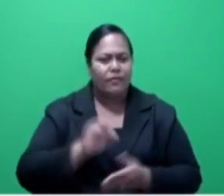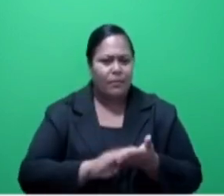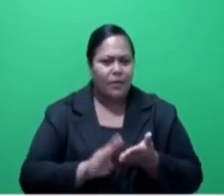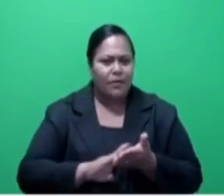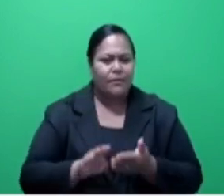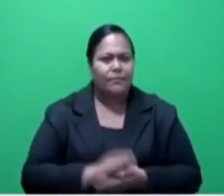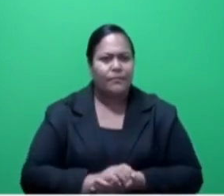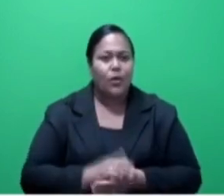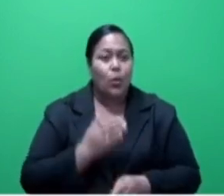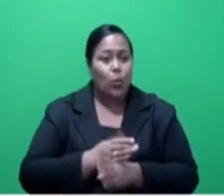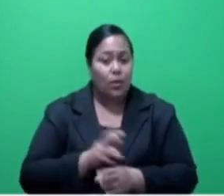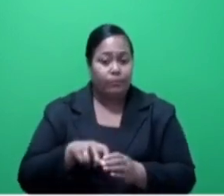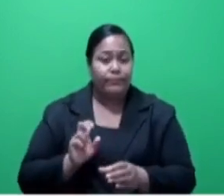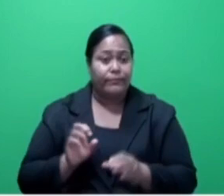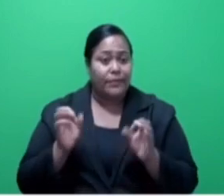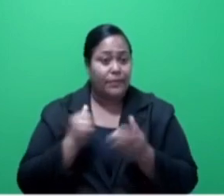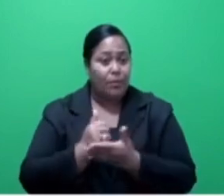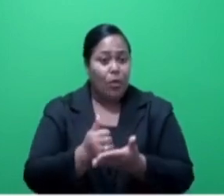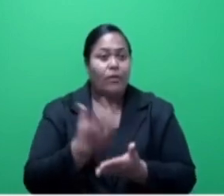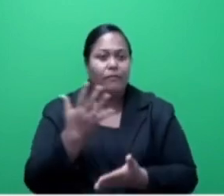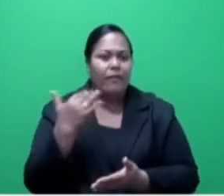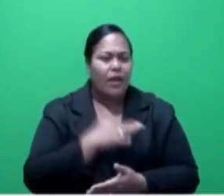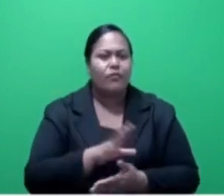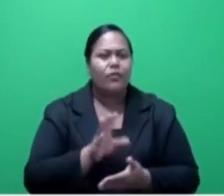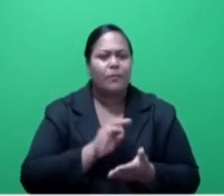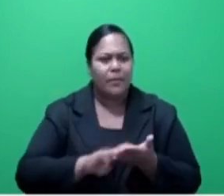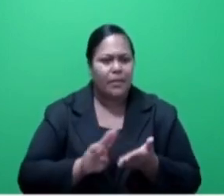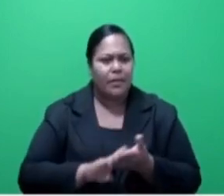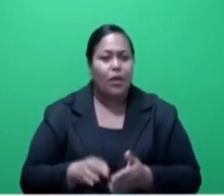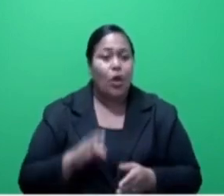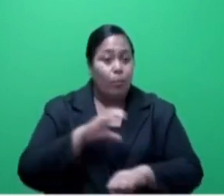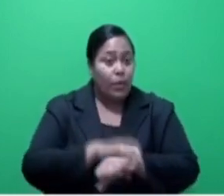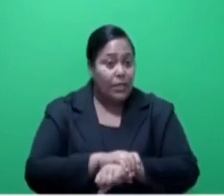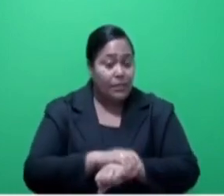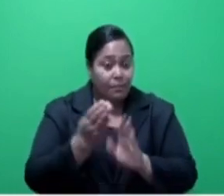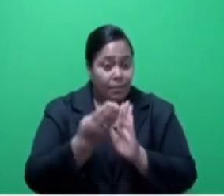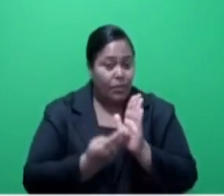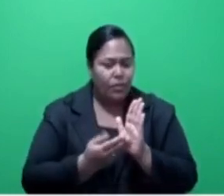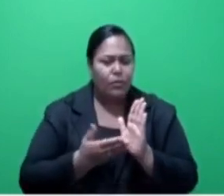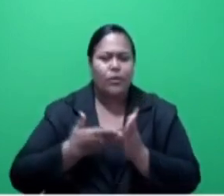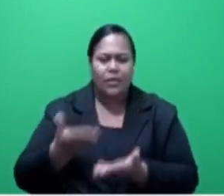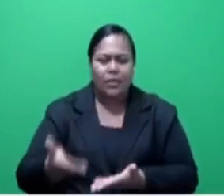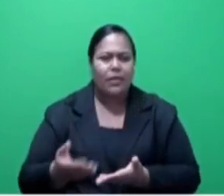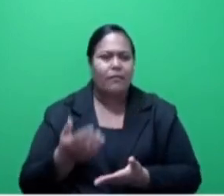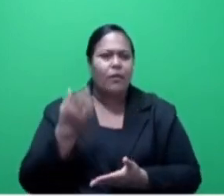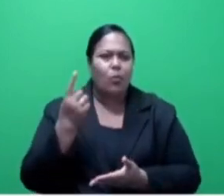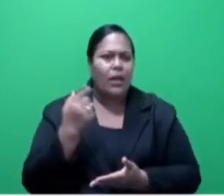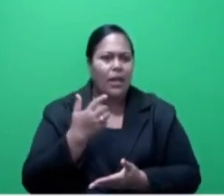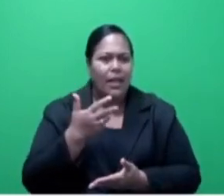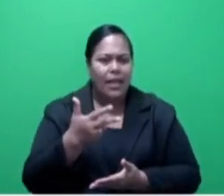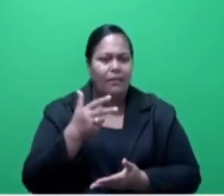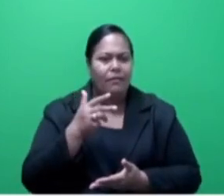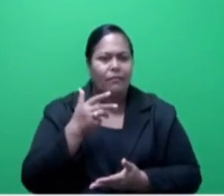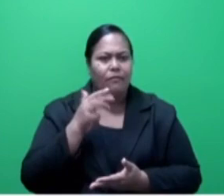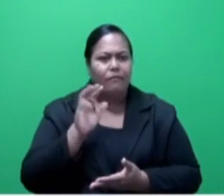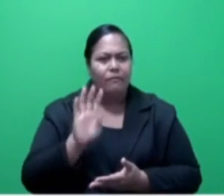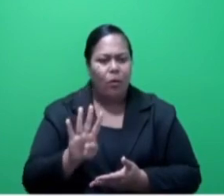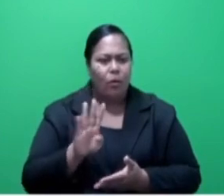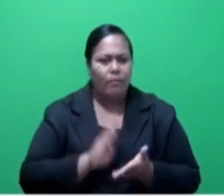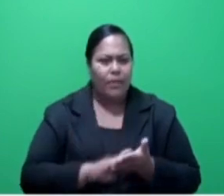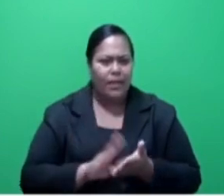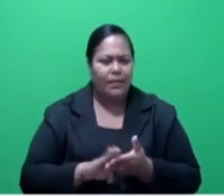500 million. Police budget, we gave them 184 million. Ministry of Health, 403